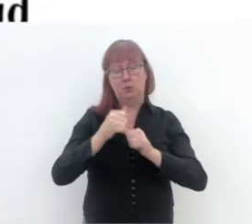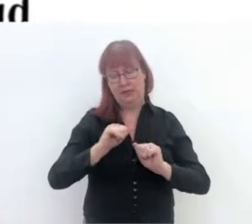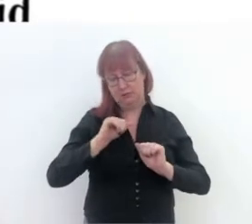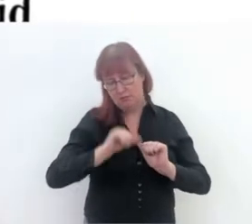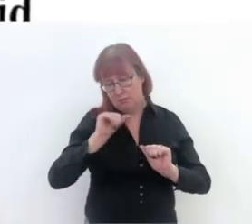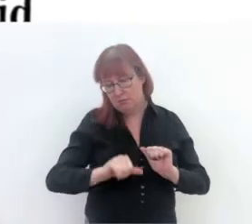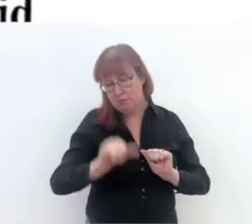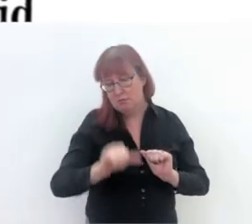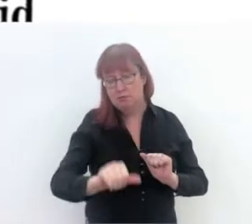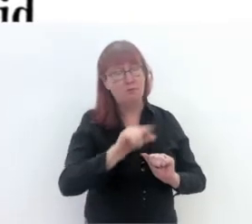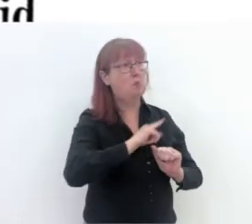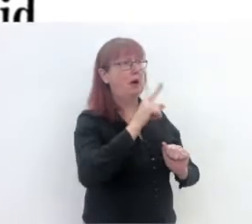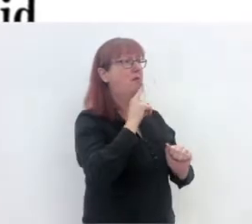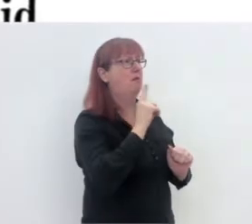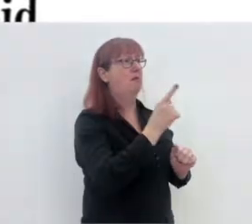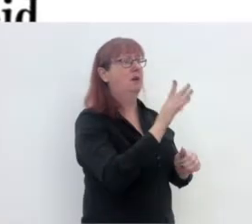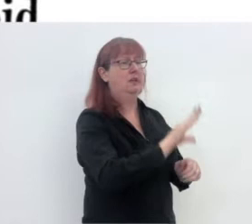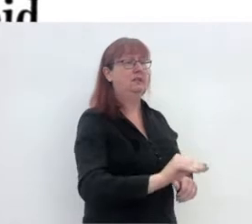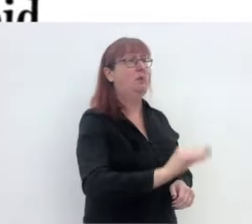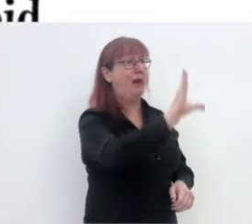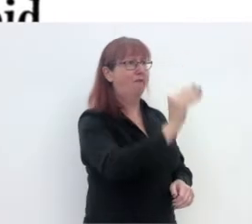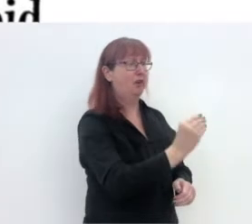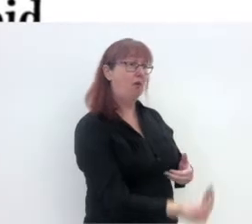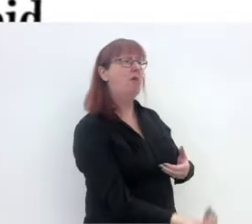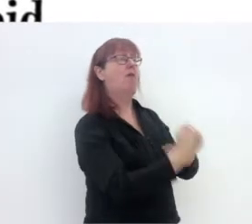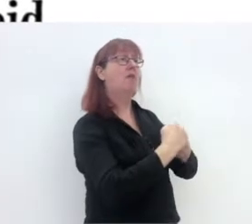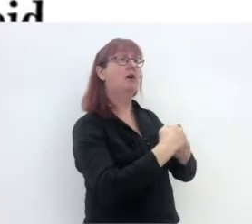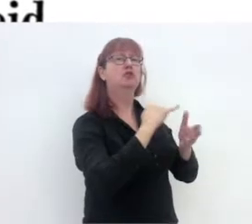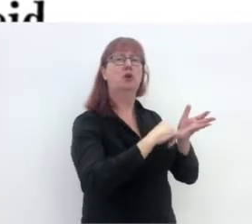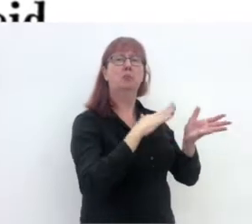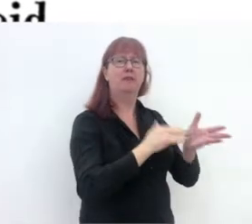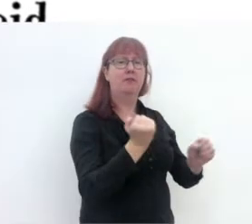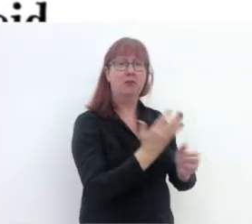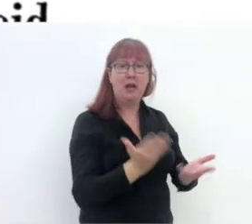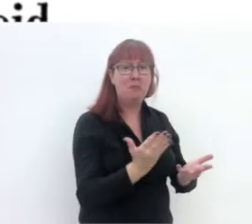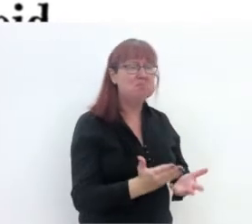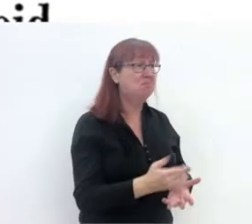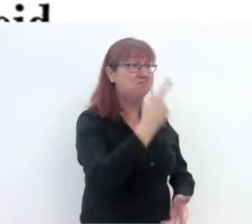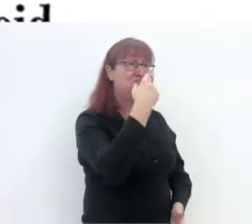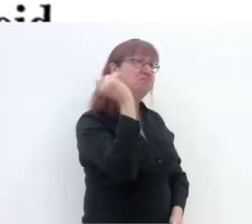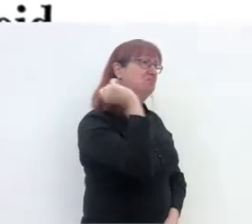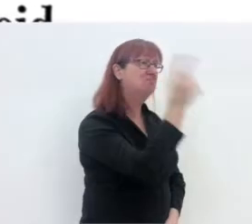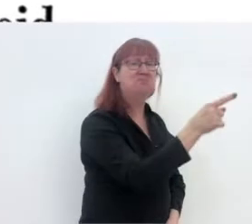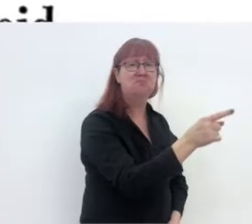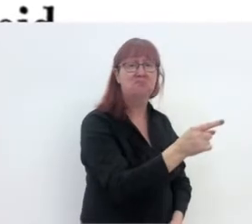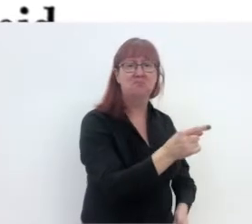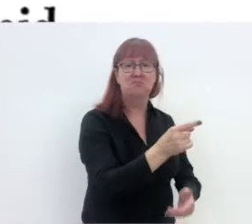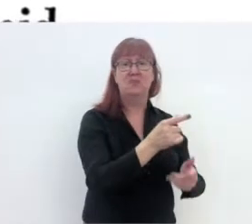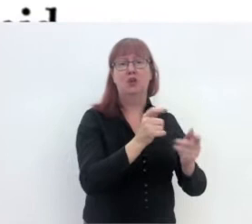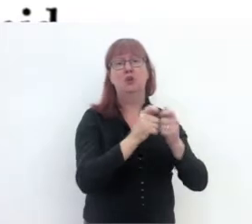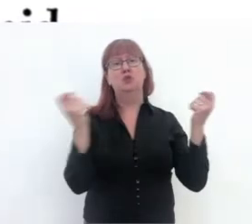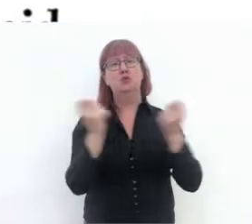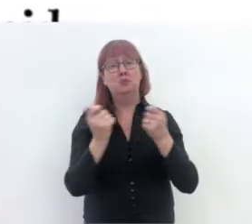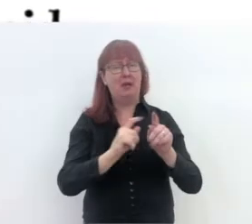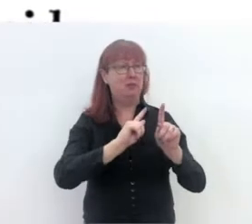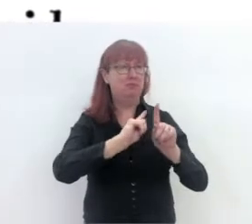Against South Africa's inclusion in the Stoke Mandeville games Were not universally welcomed And drew much